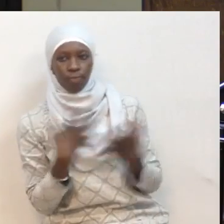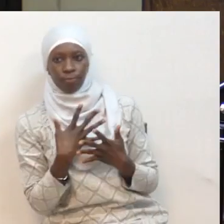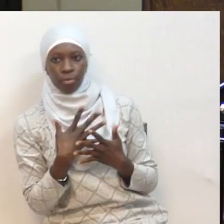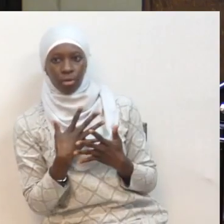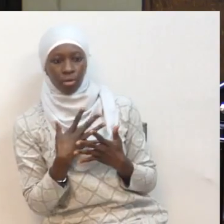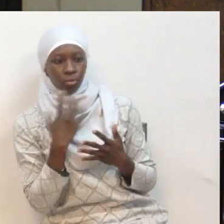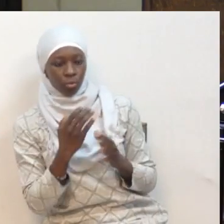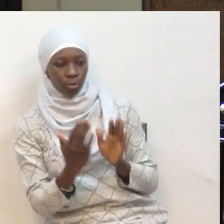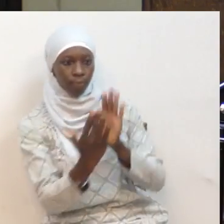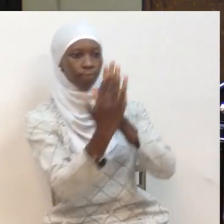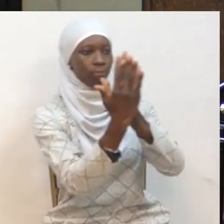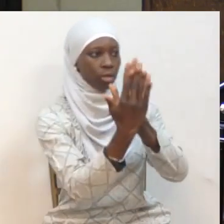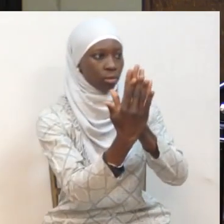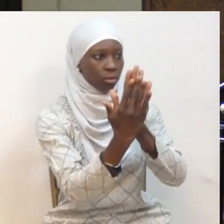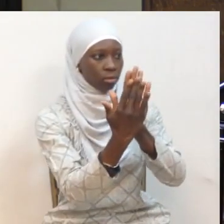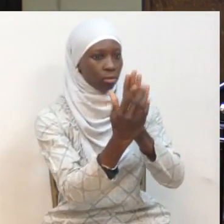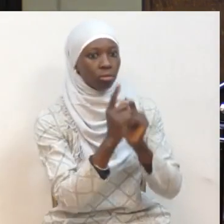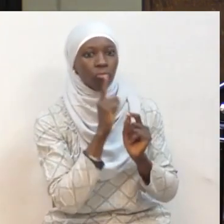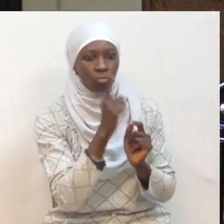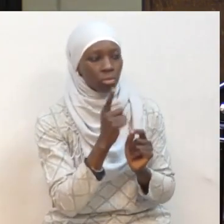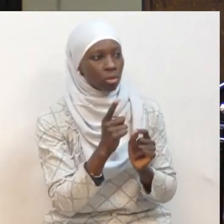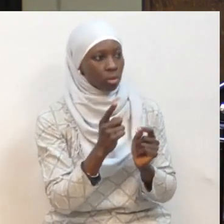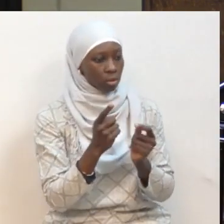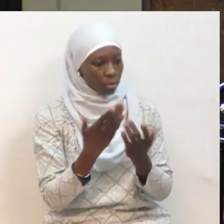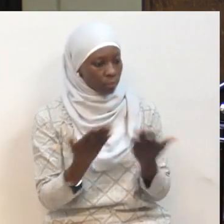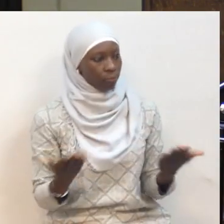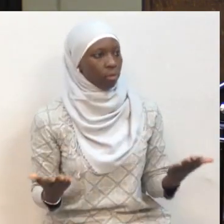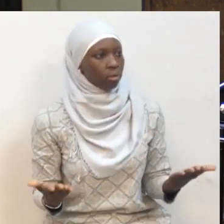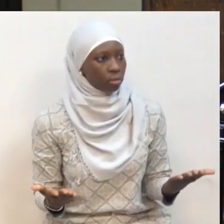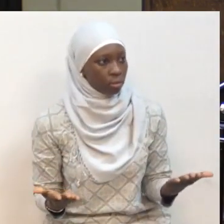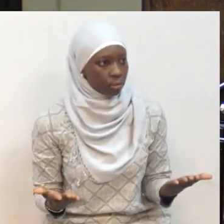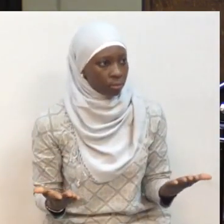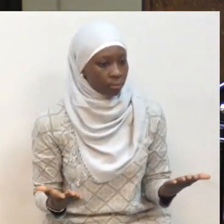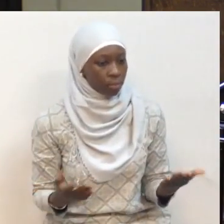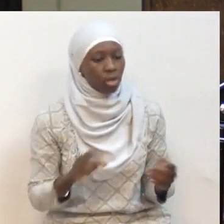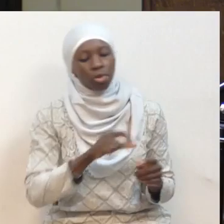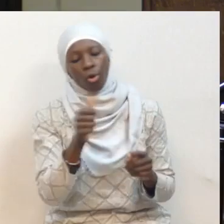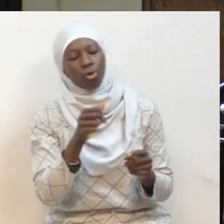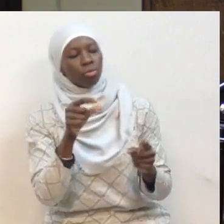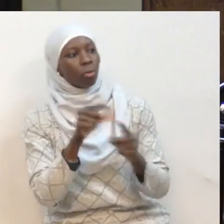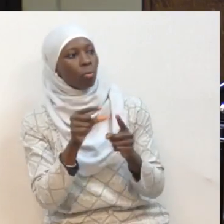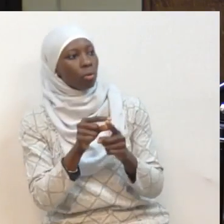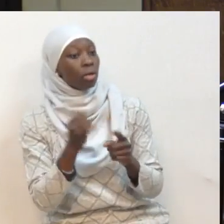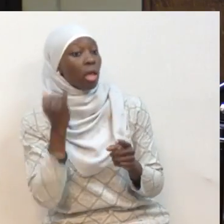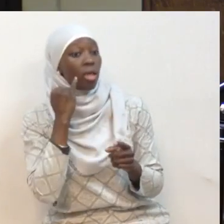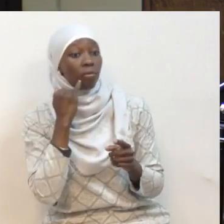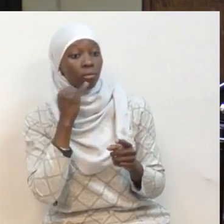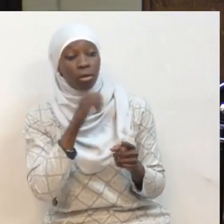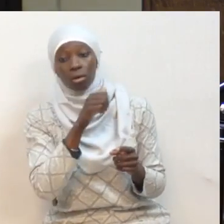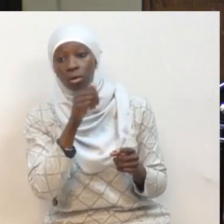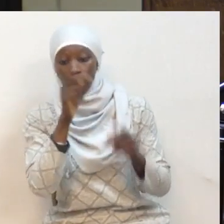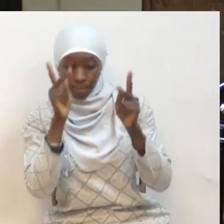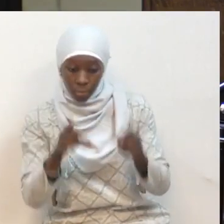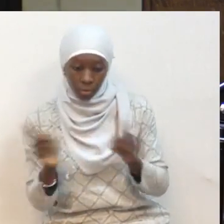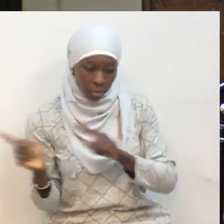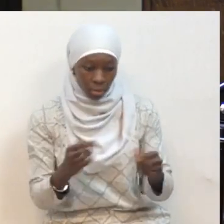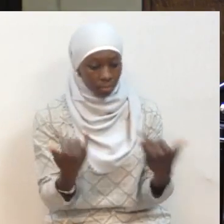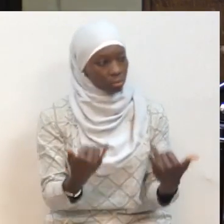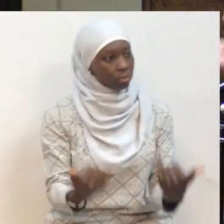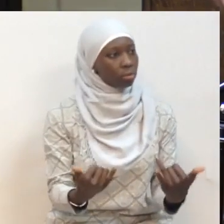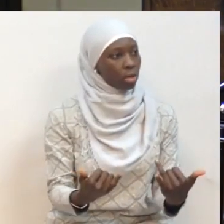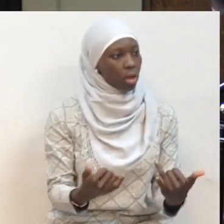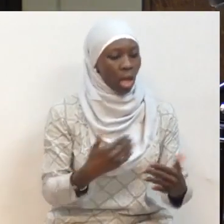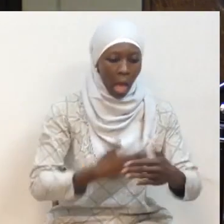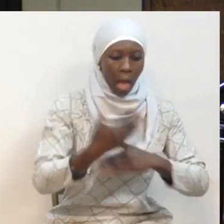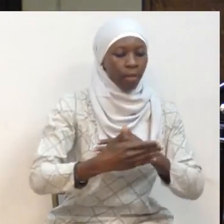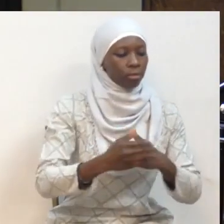In other words, when somebody comes today after a military coup and then says to the community, don't